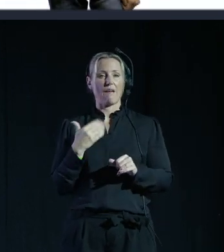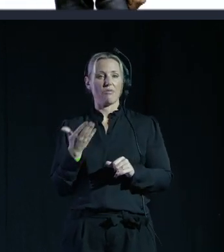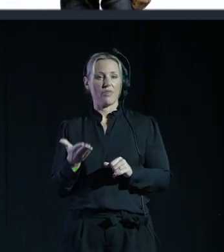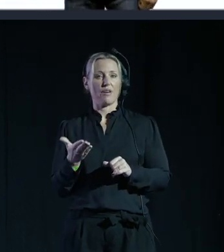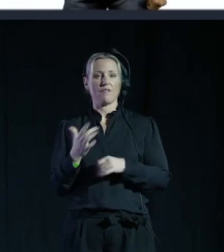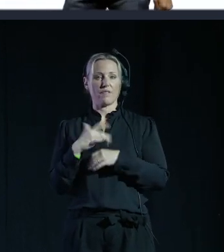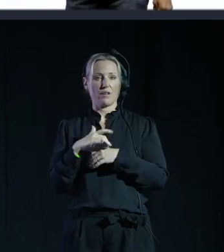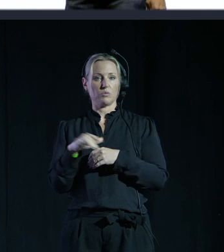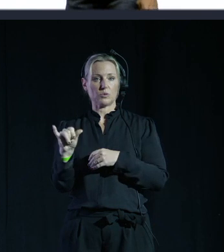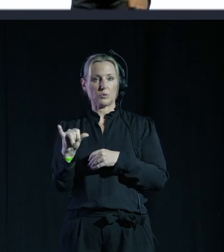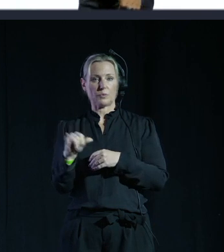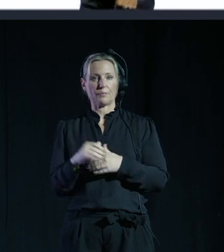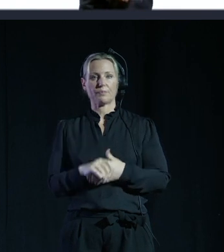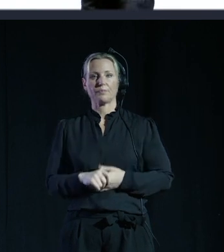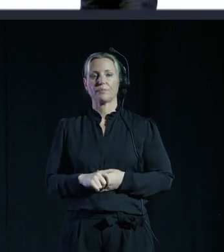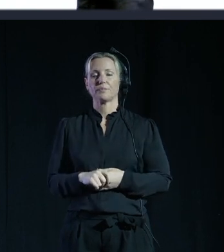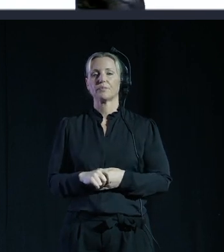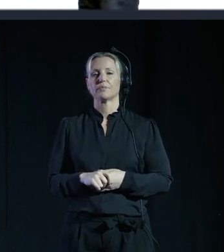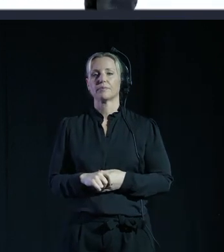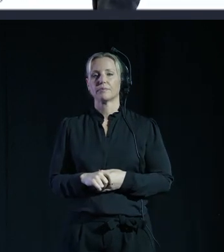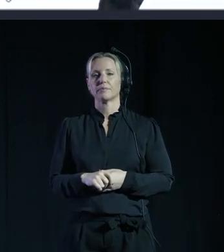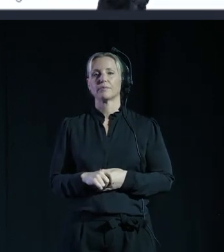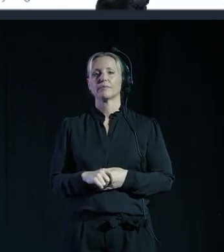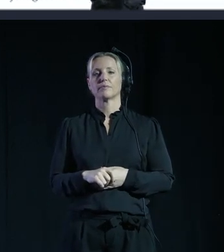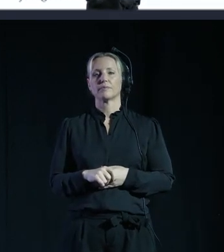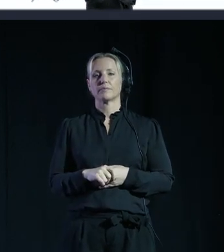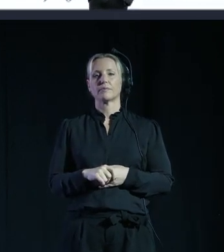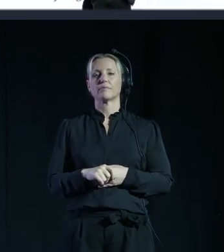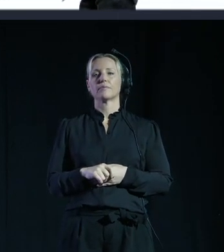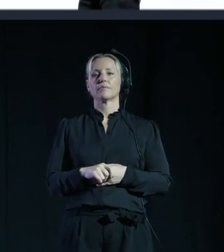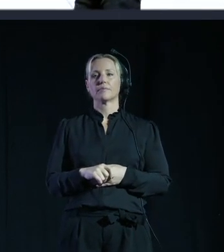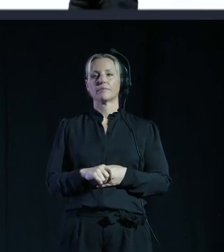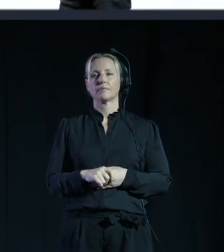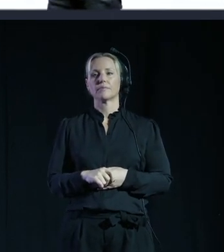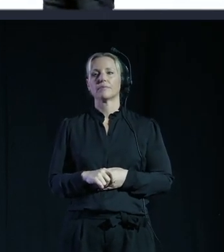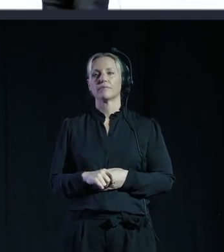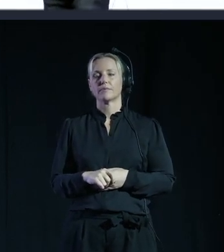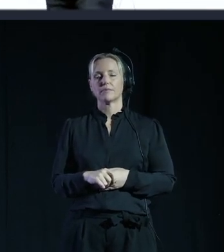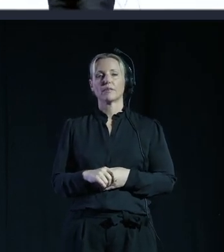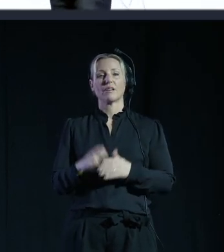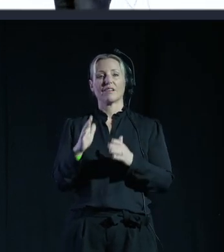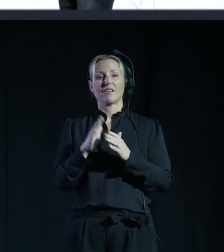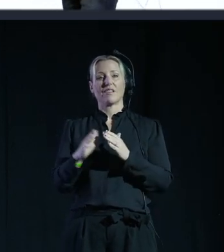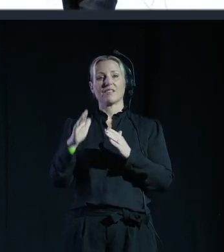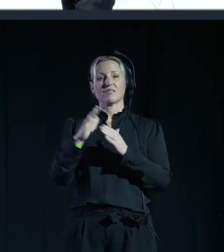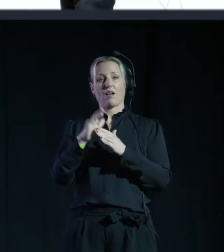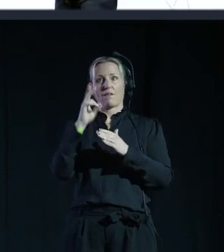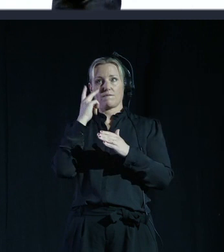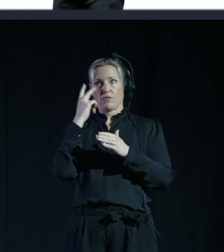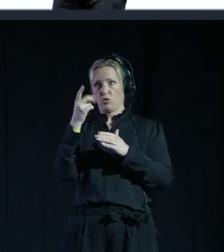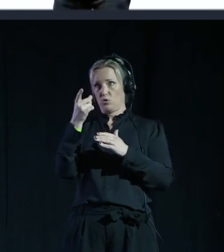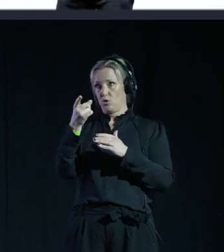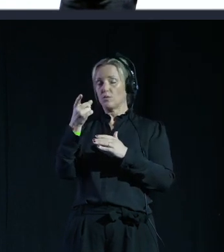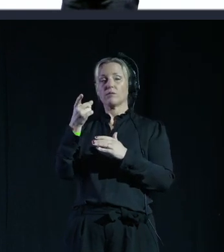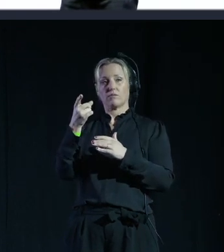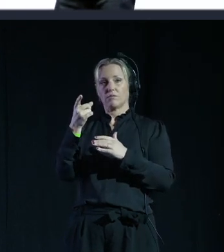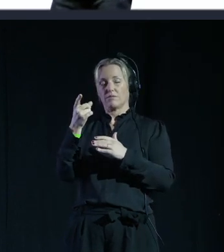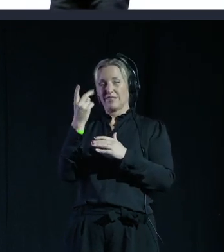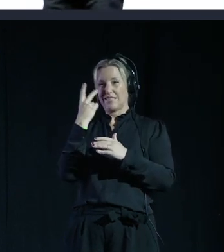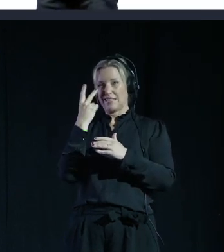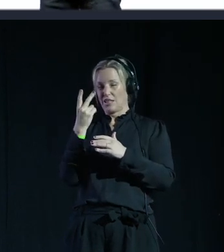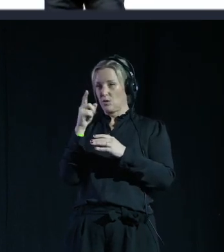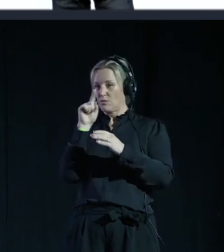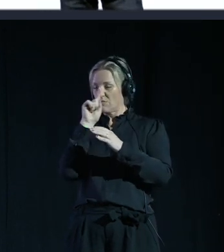well. Now, one of the things that's great, I think, if you look at the top-level view, you can actually drill down kind of right into the project in a visual